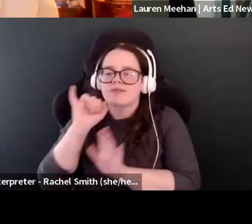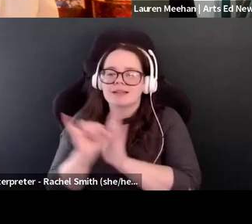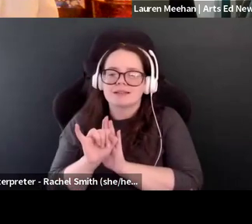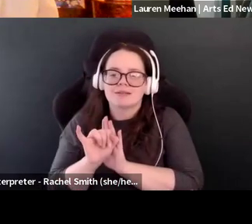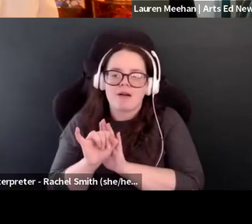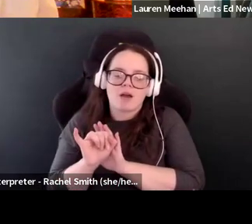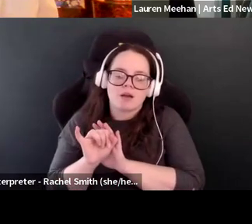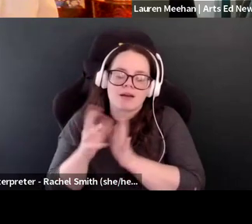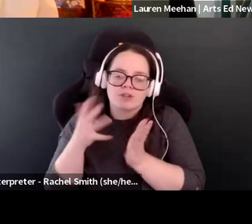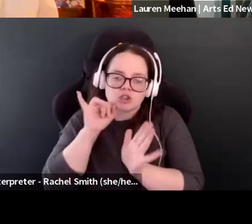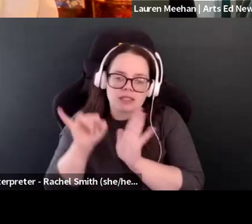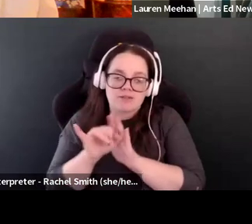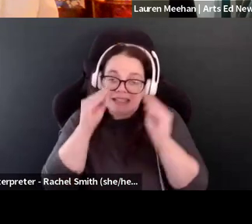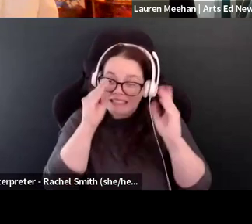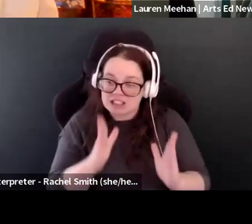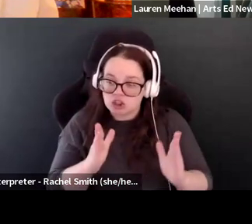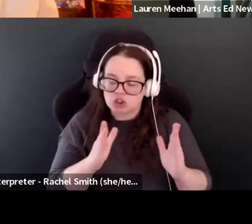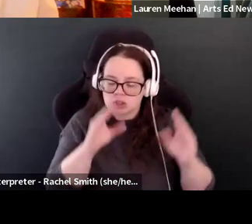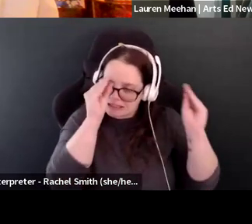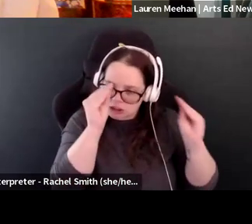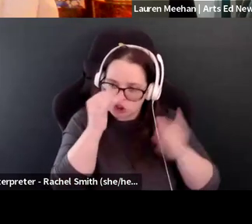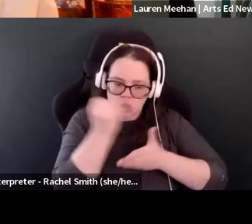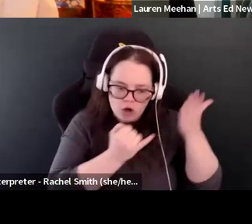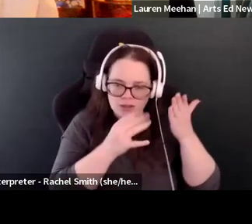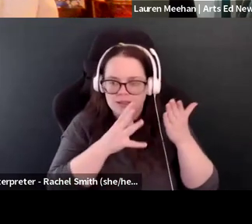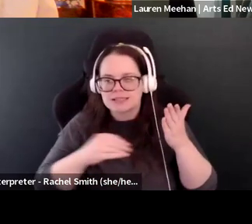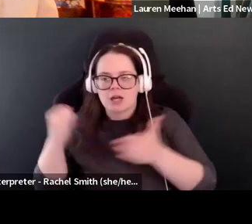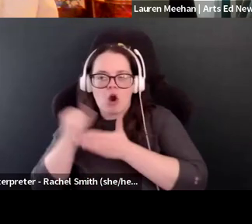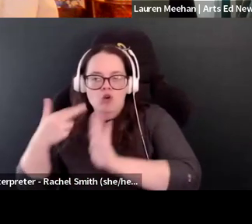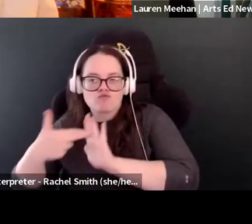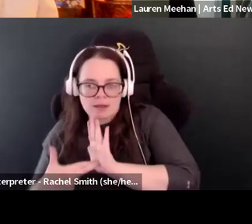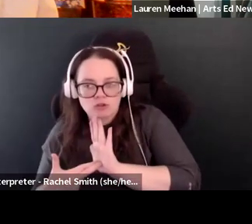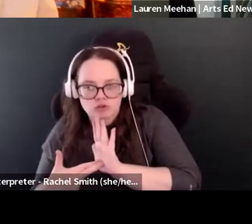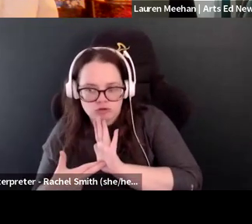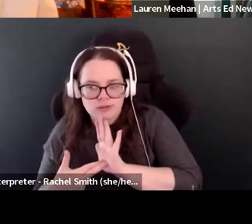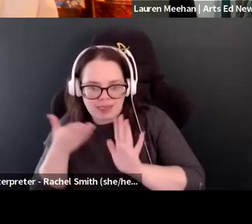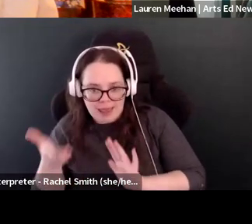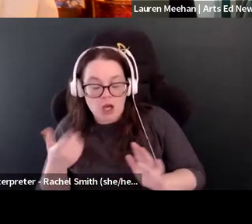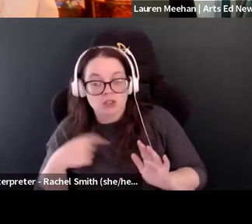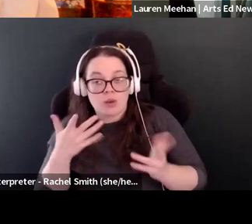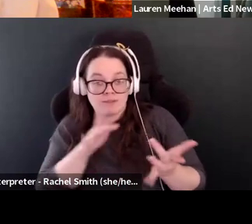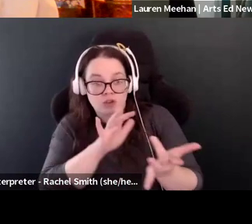a teaching artist and artist registry that they have, and reached out